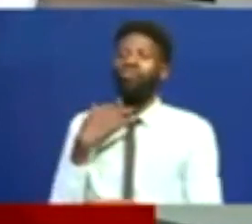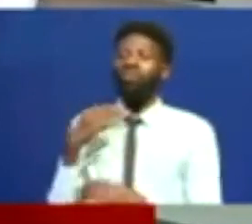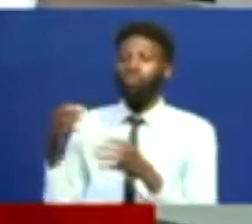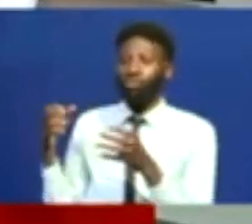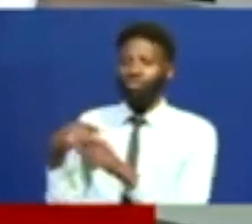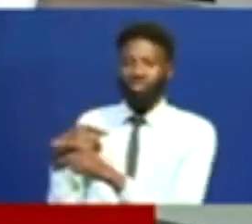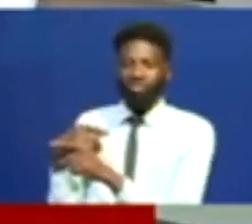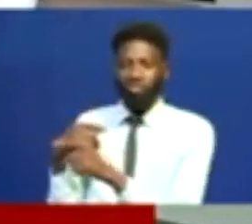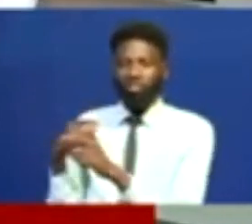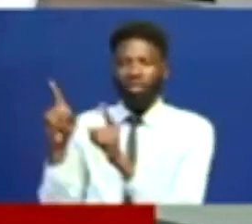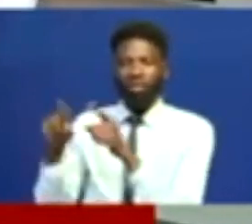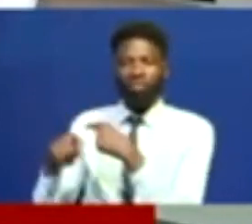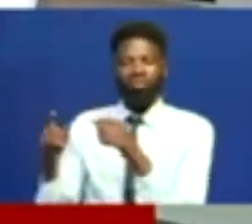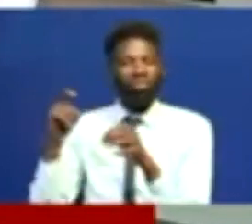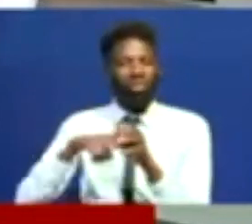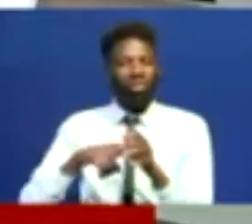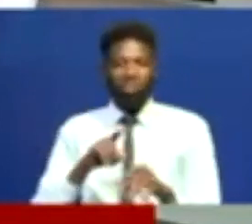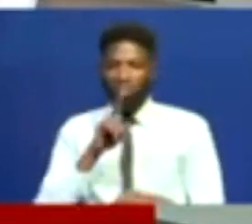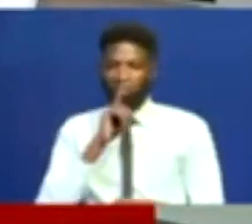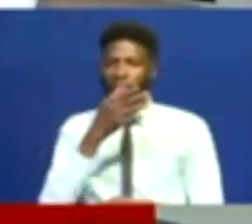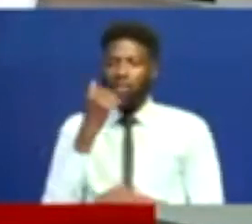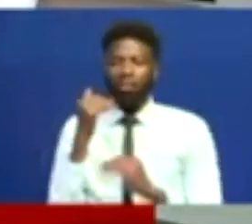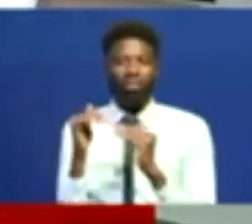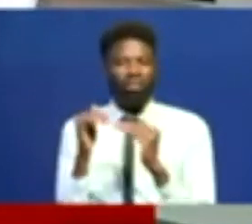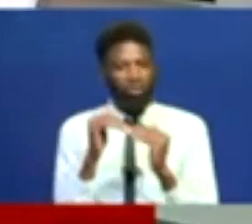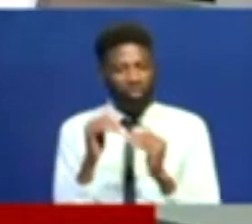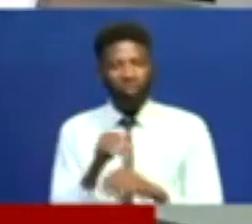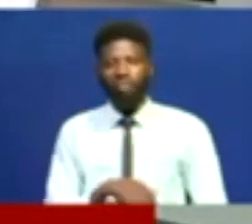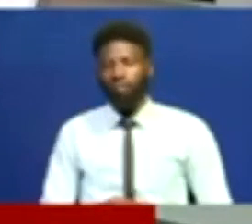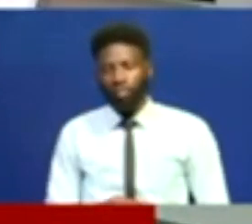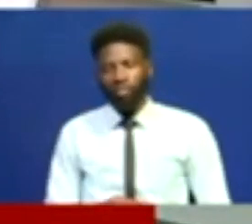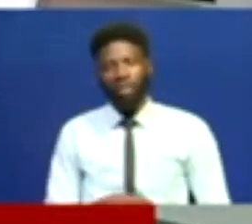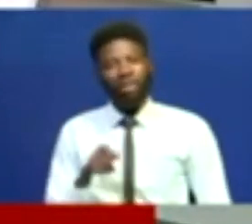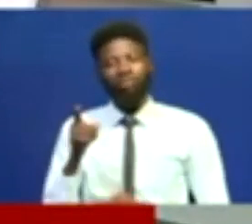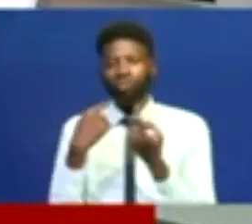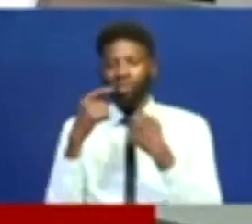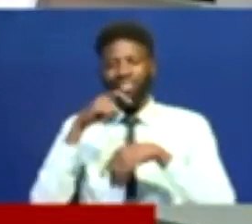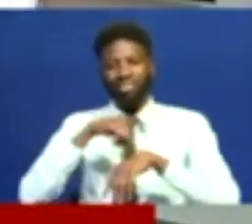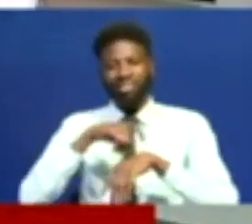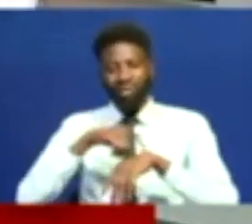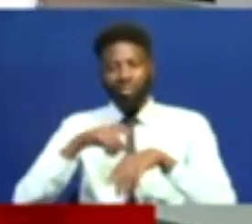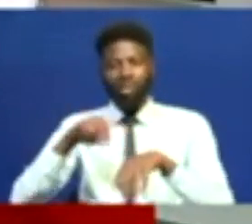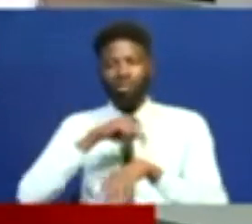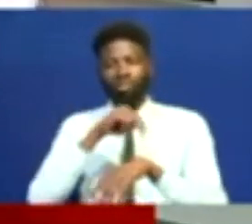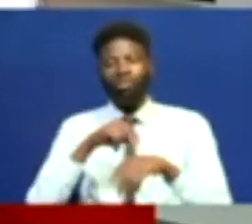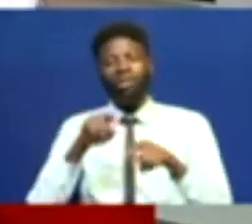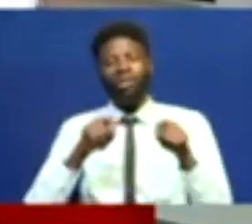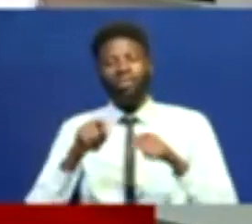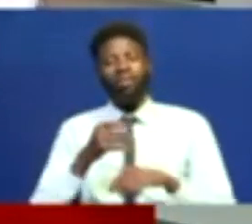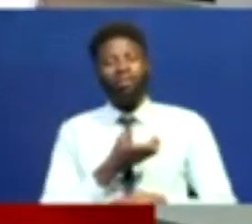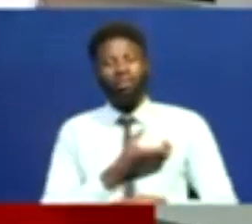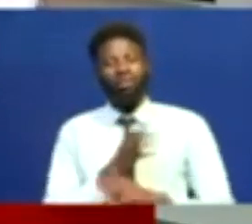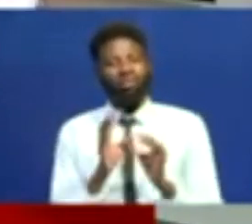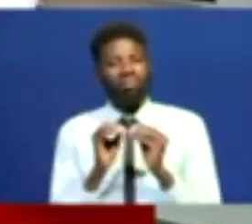lest it splits the coalition. Now, the head of state spoke during the party's National Governing Council meeting that ratified the